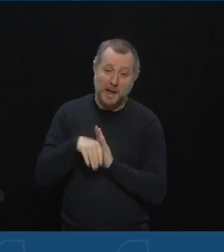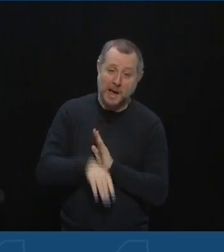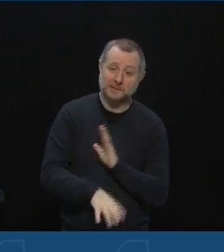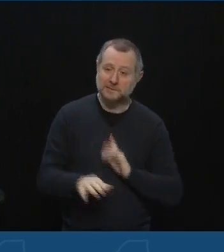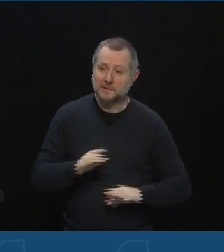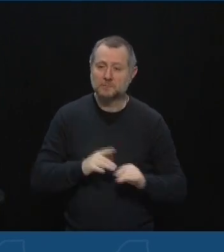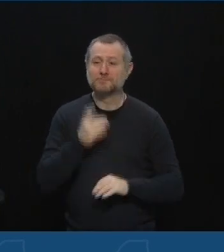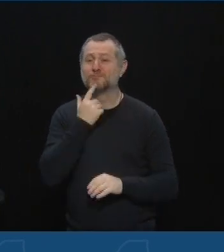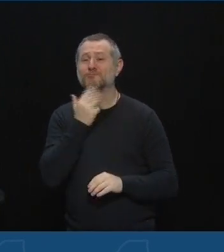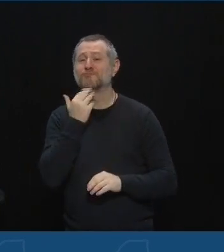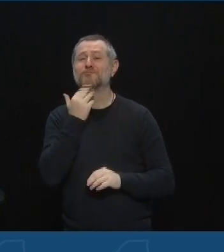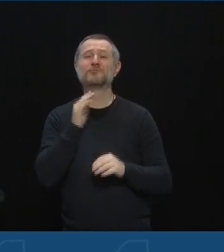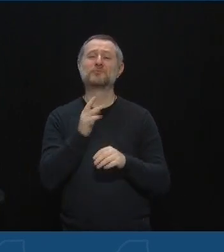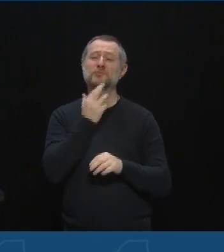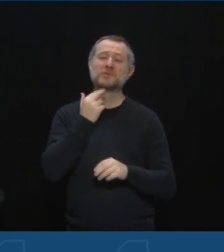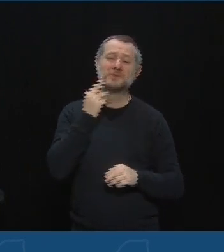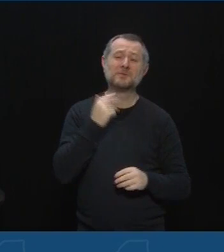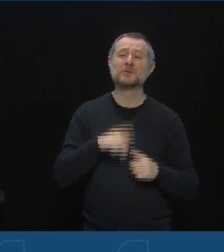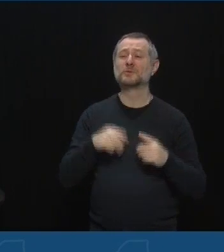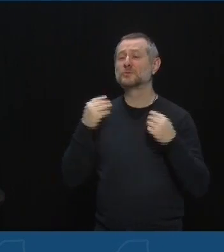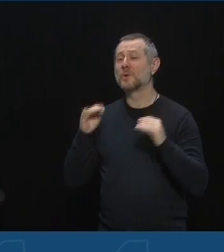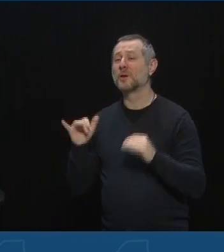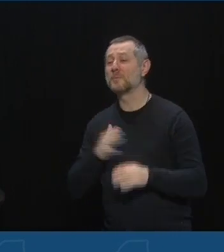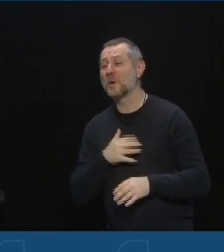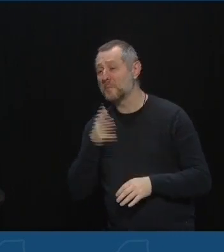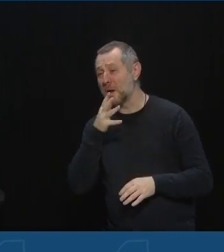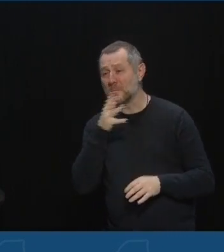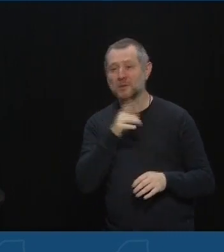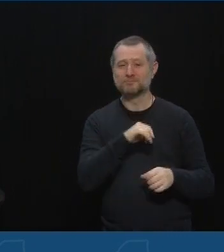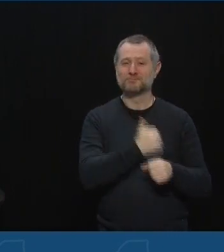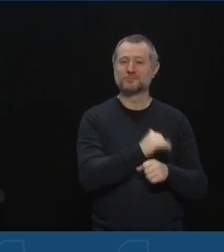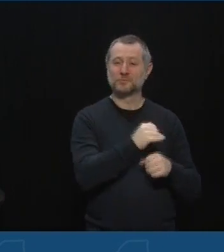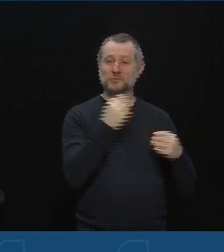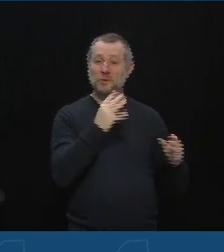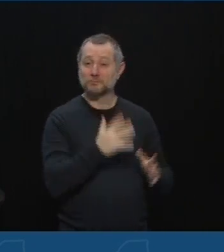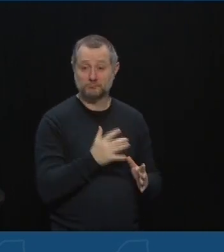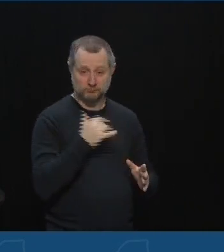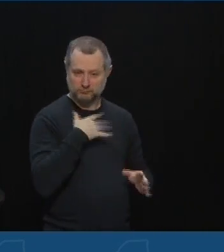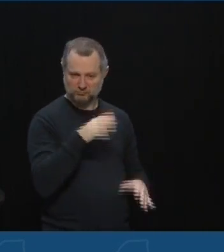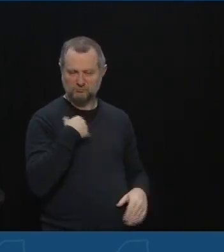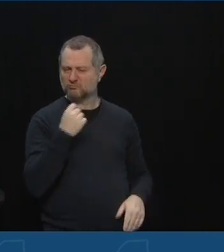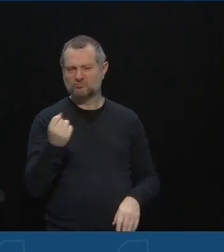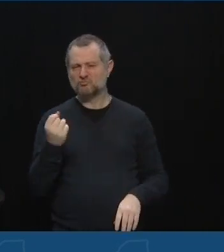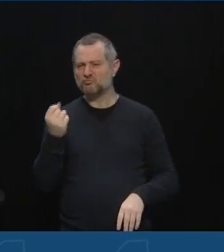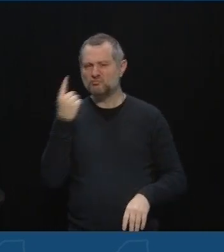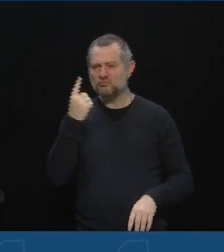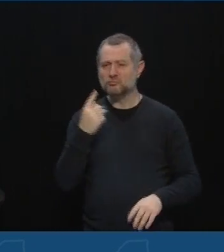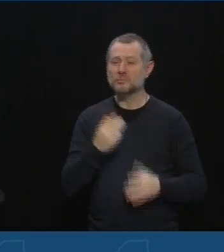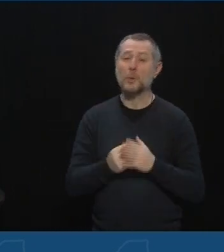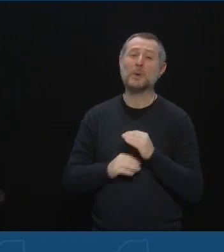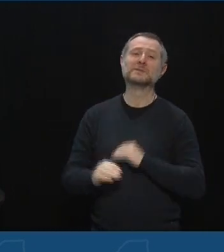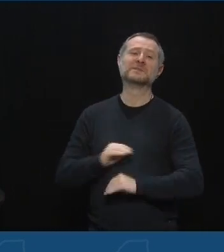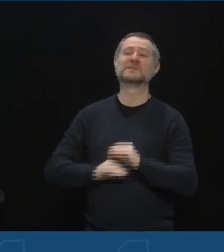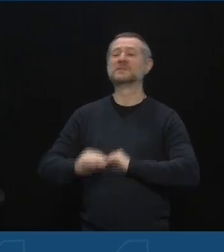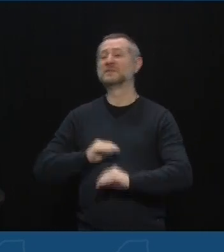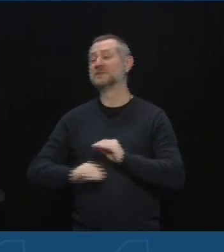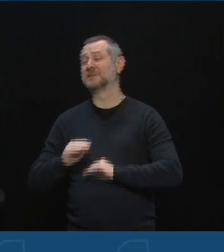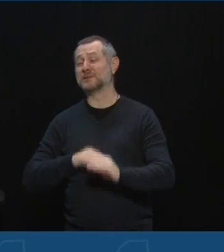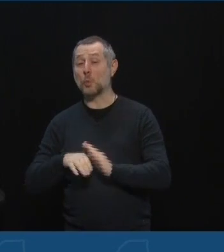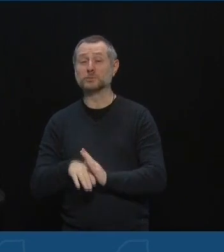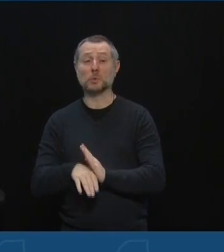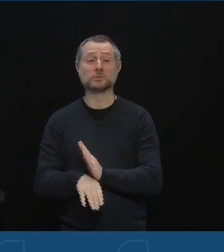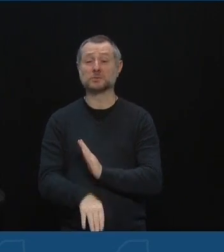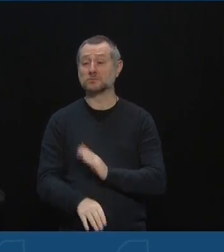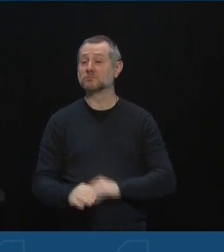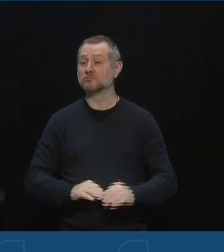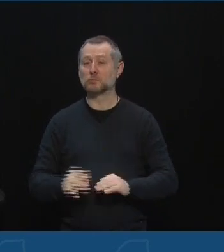retail shop, like the little shop my mother and I started years ago. I know the pain that's involved when you just see all that just vanishing, nothing you could